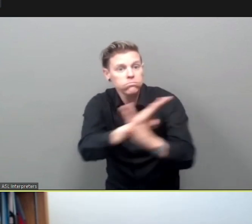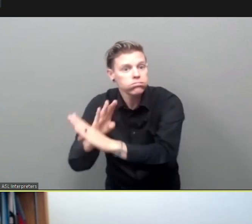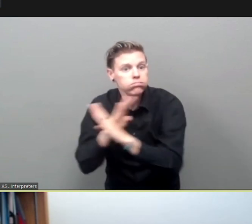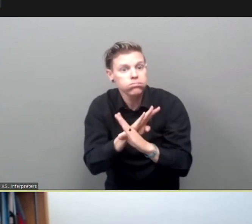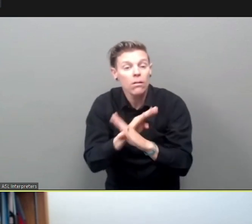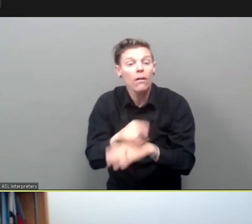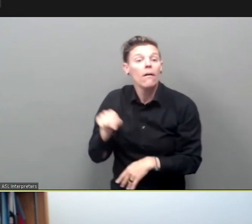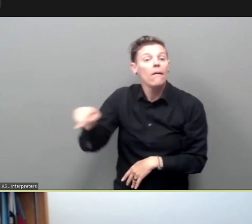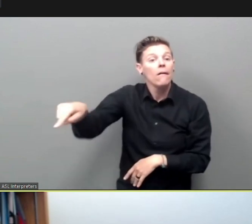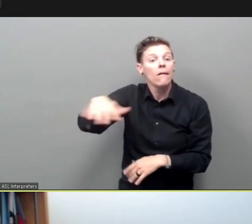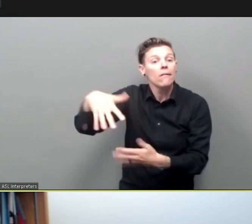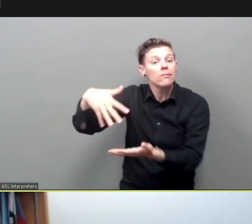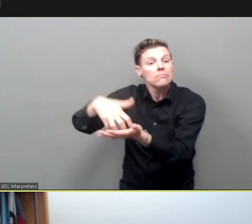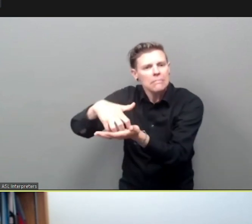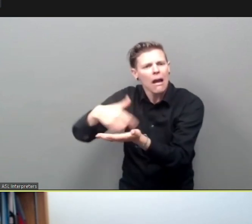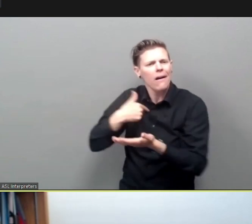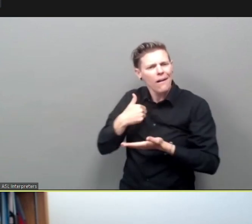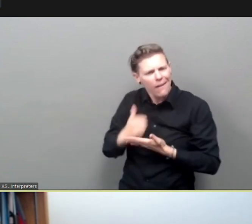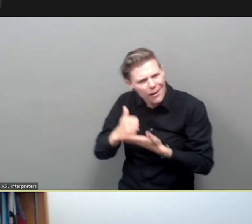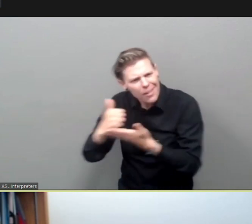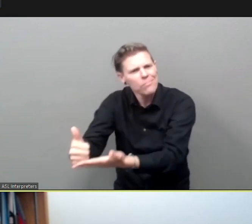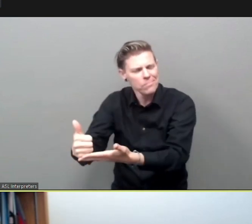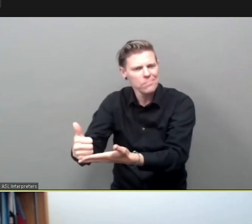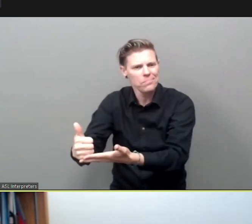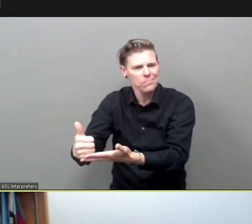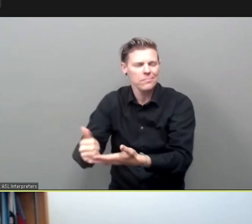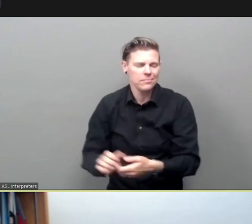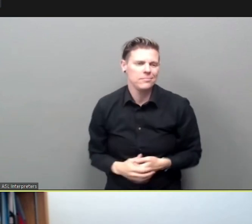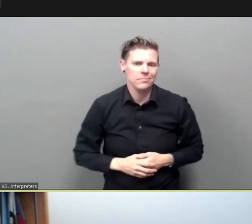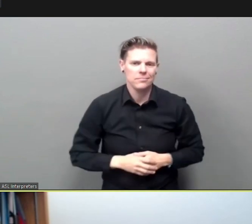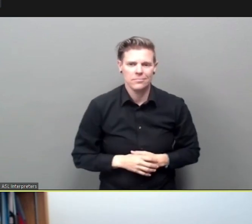to this virus.